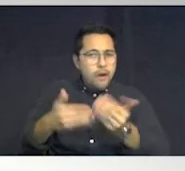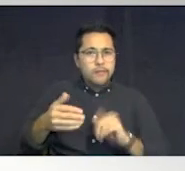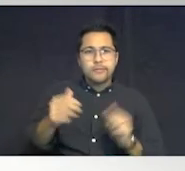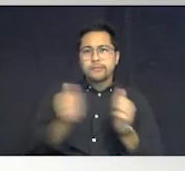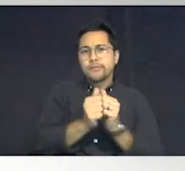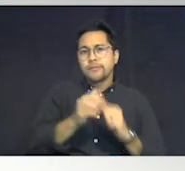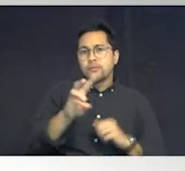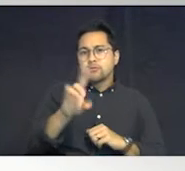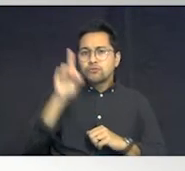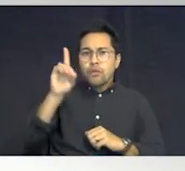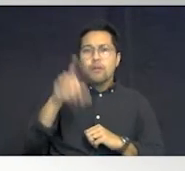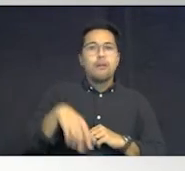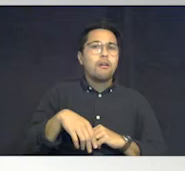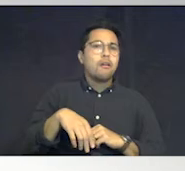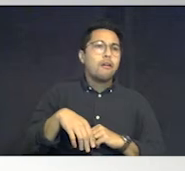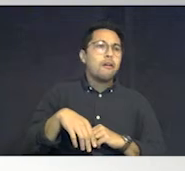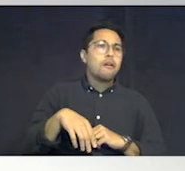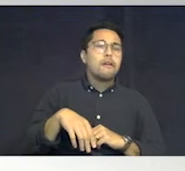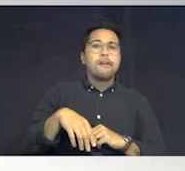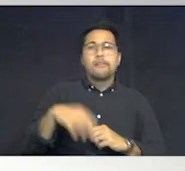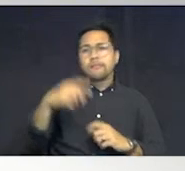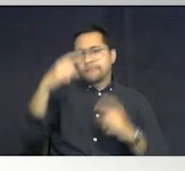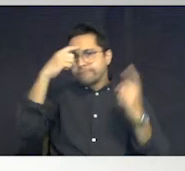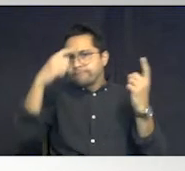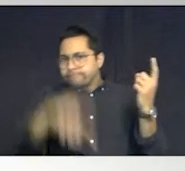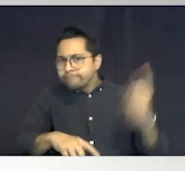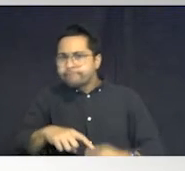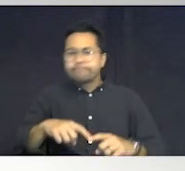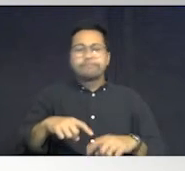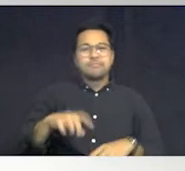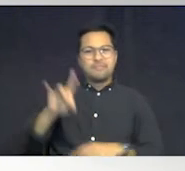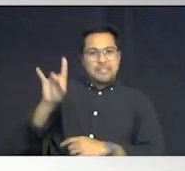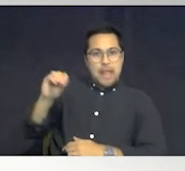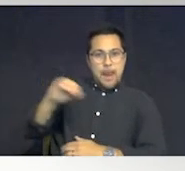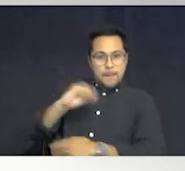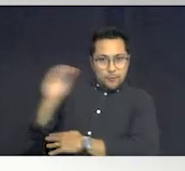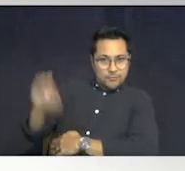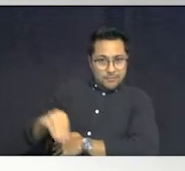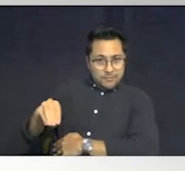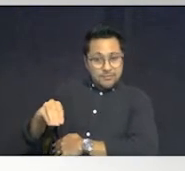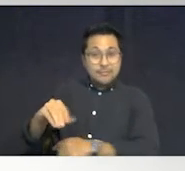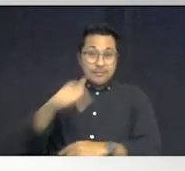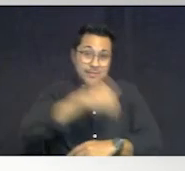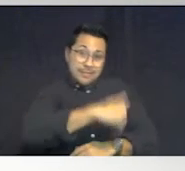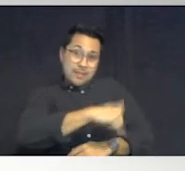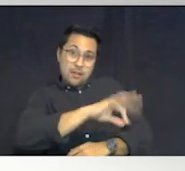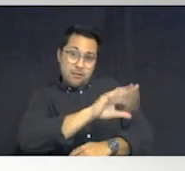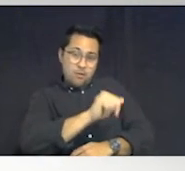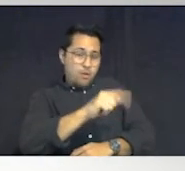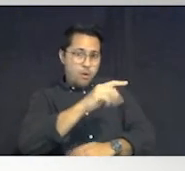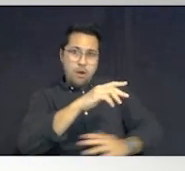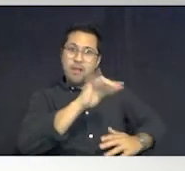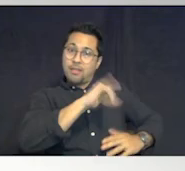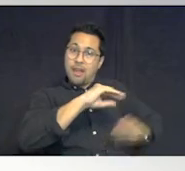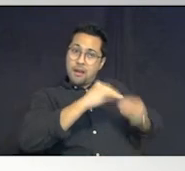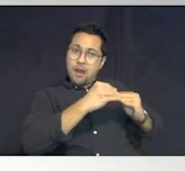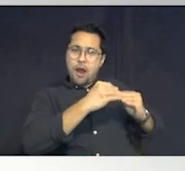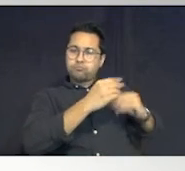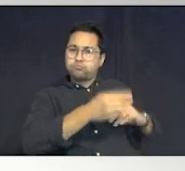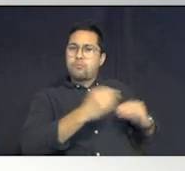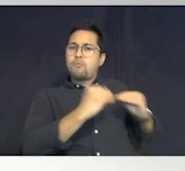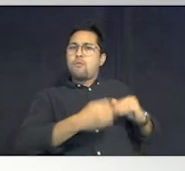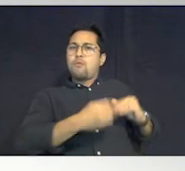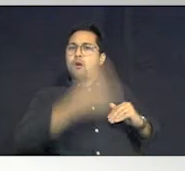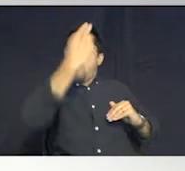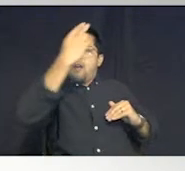withdrawal, through a resolution agreement, is 80%. And that number is much higher in Florida, which does